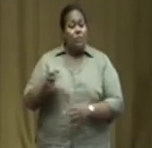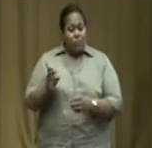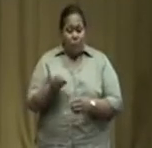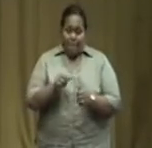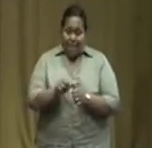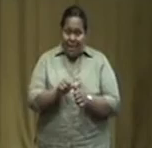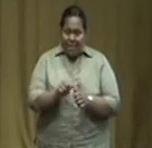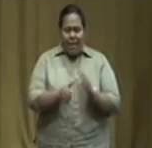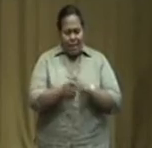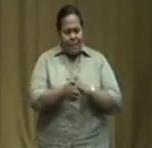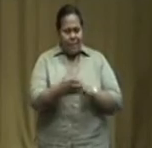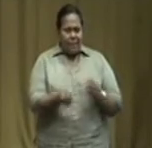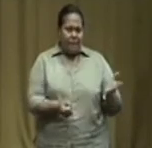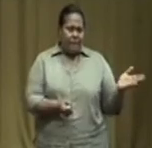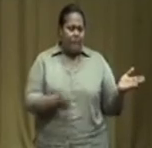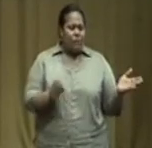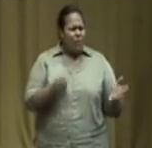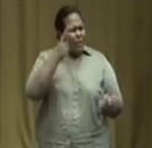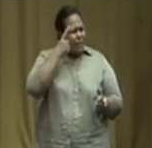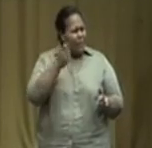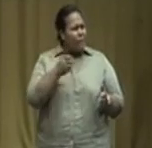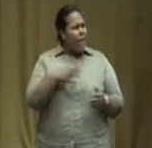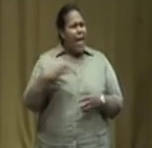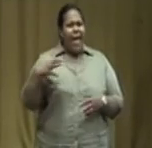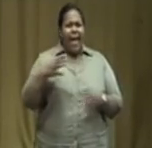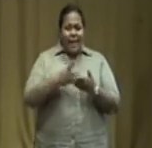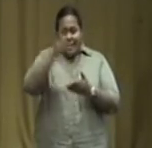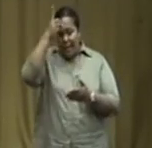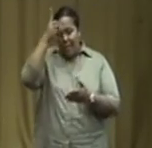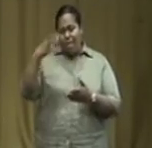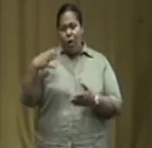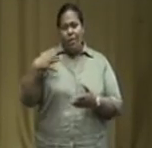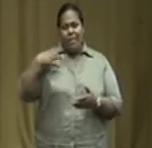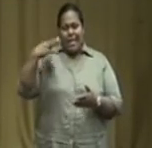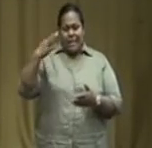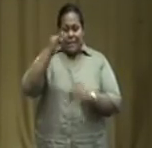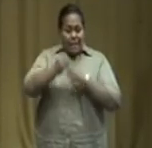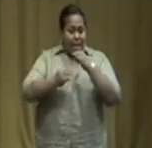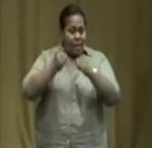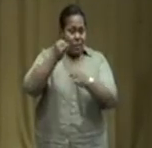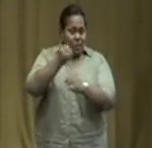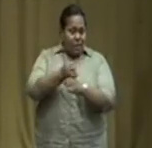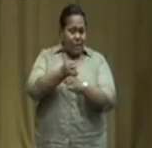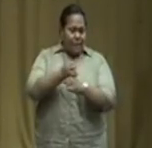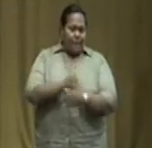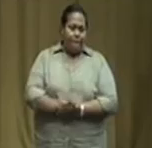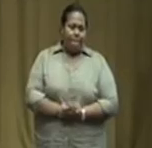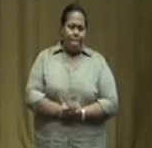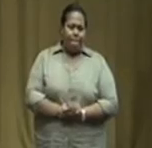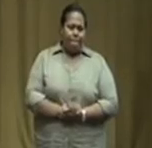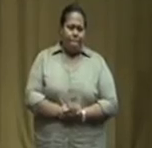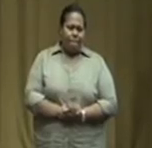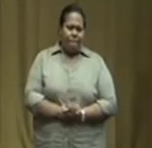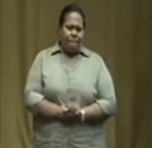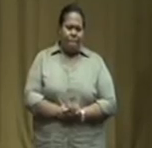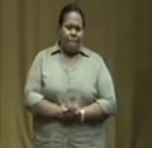working with is this idea of Academic Volunteers International. And what this is the concept of, well, as an